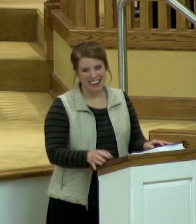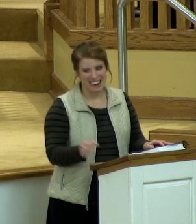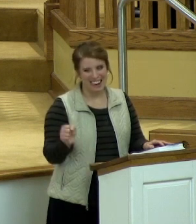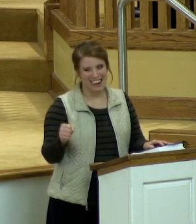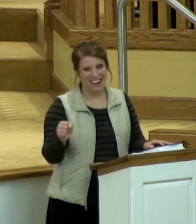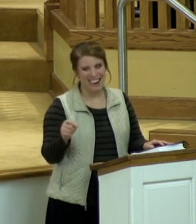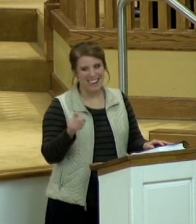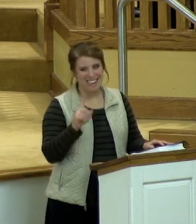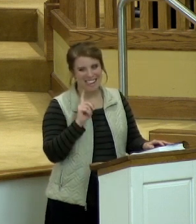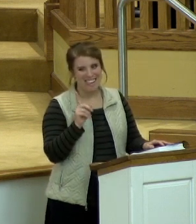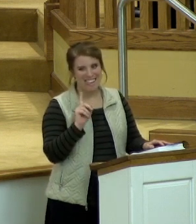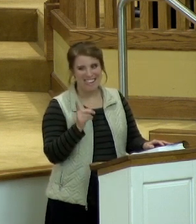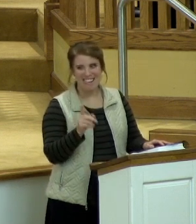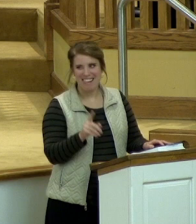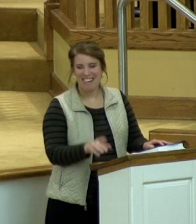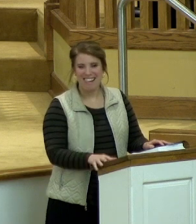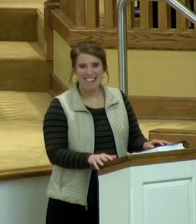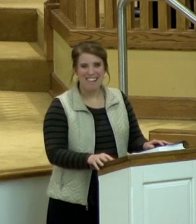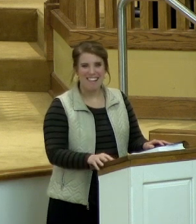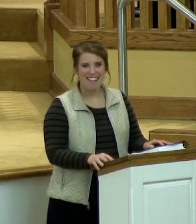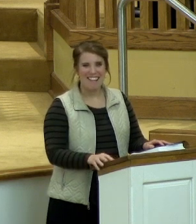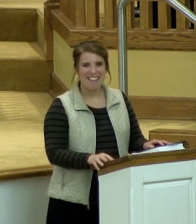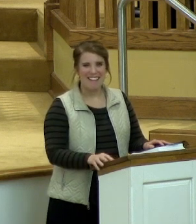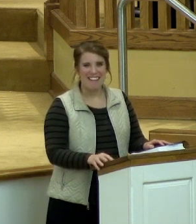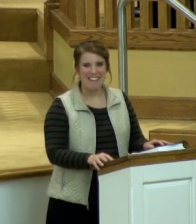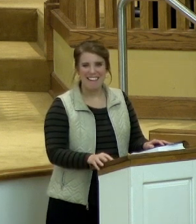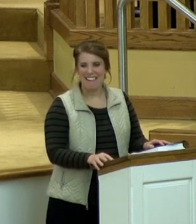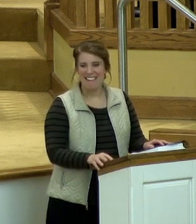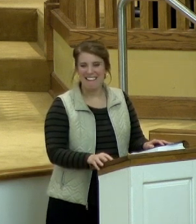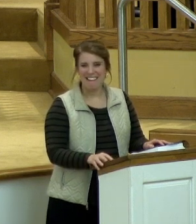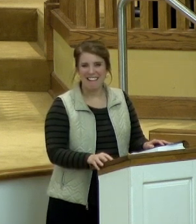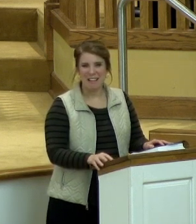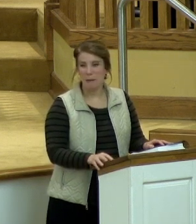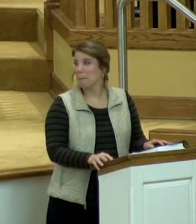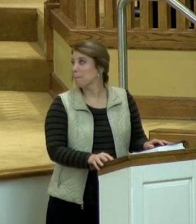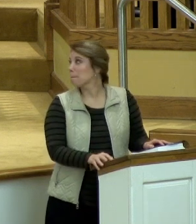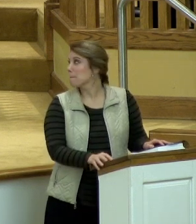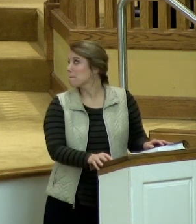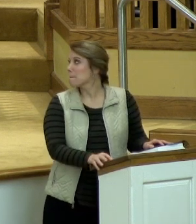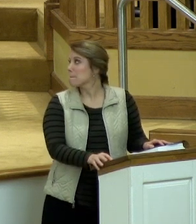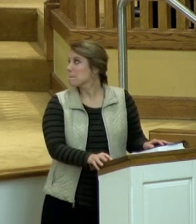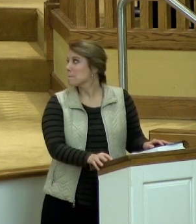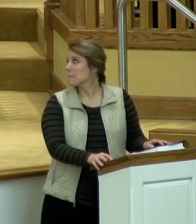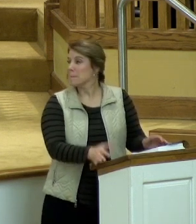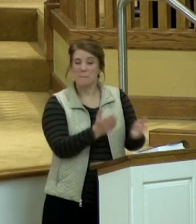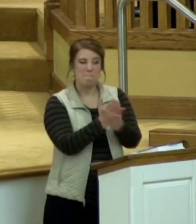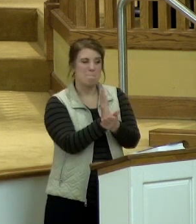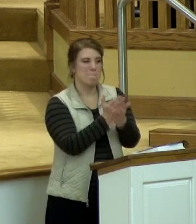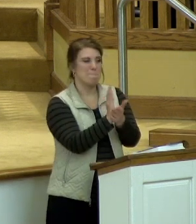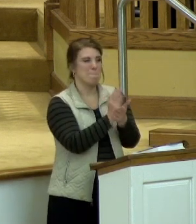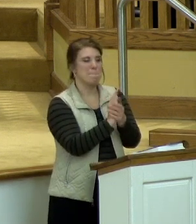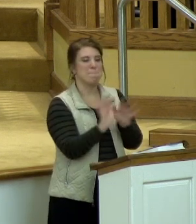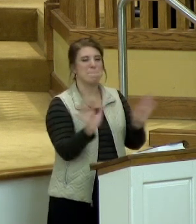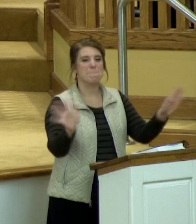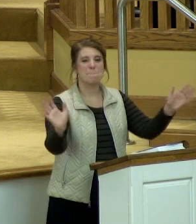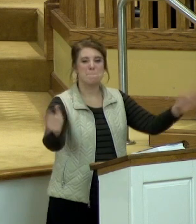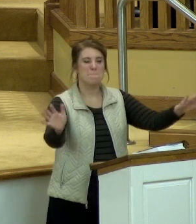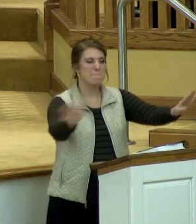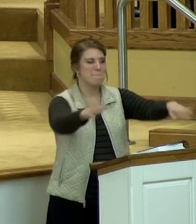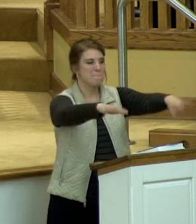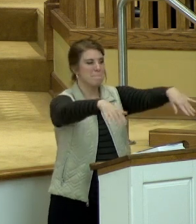Nice of you to join us, Miss Kristen. Good to see you. Sorry, I couldn't resist. All right, let's start with the